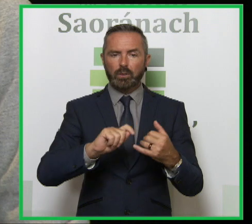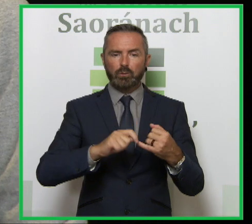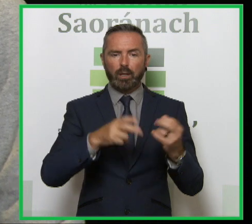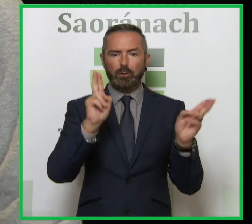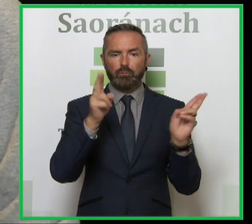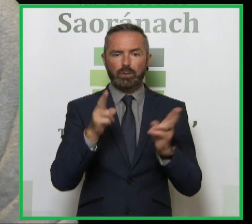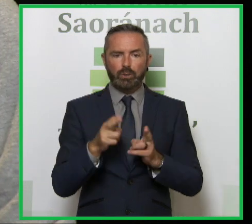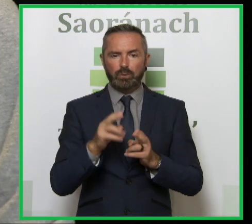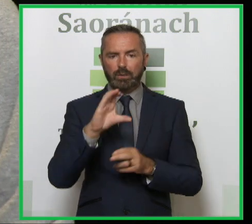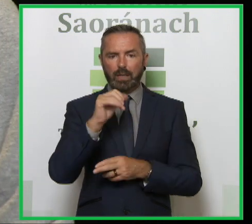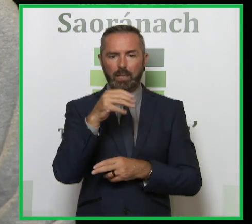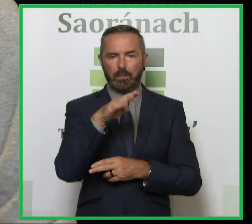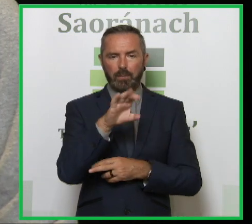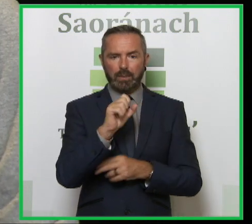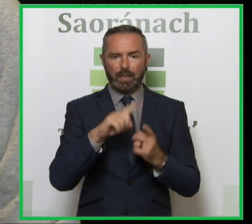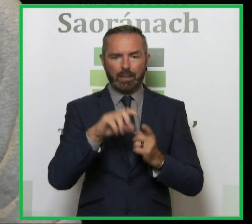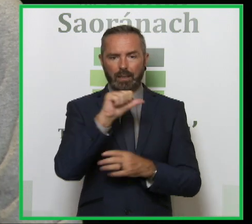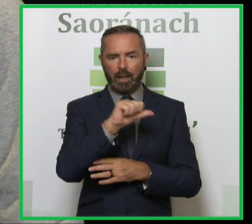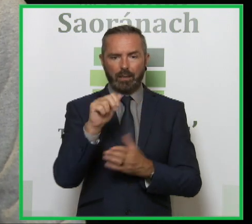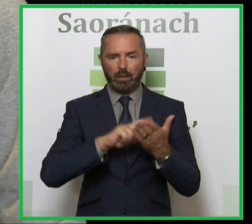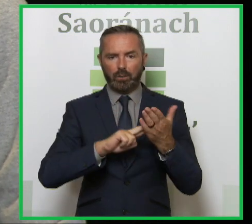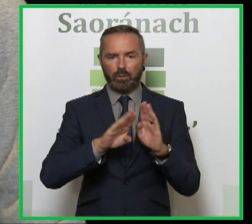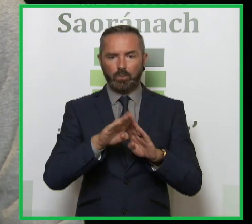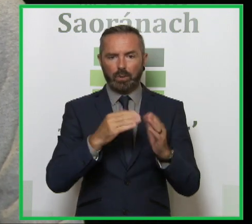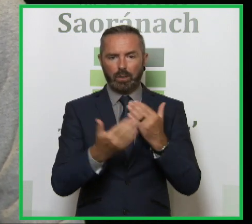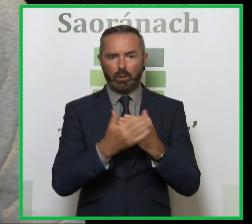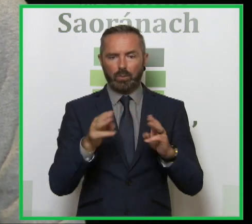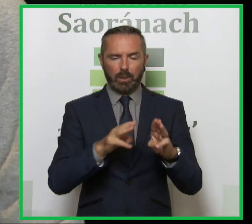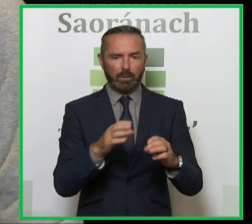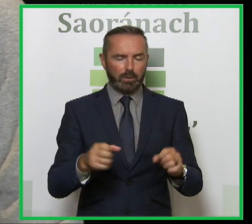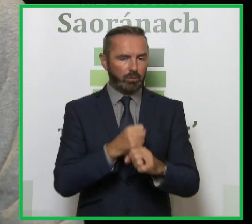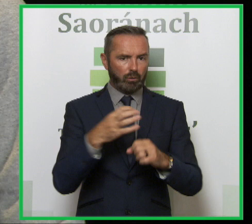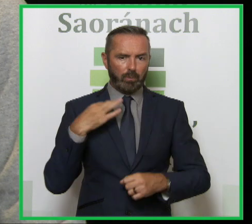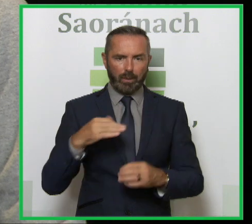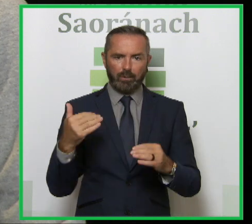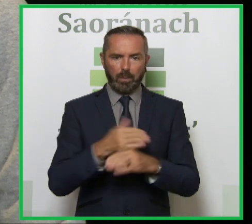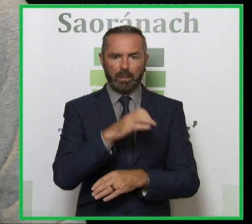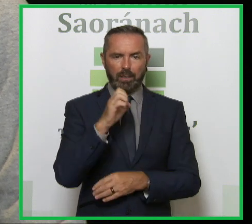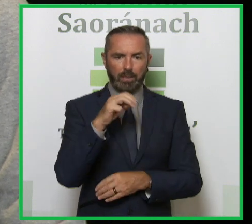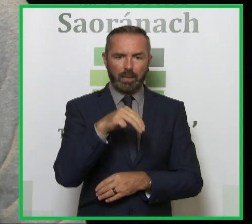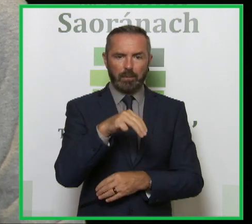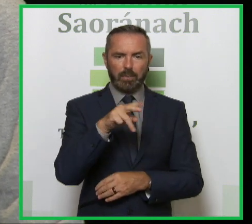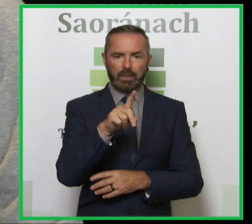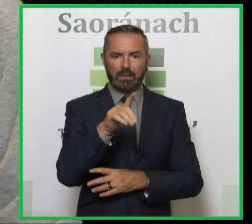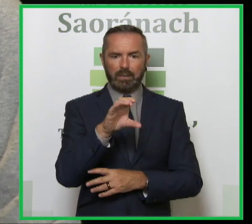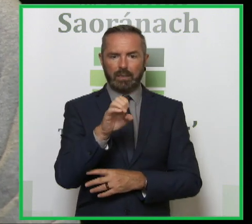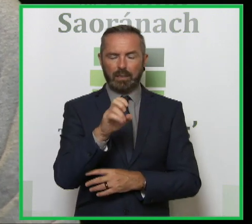significantly reducing cannabis and alcohol use in young people. It's rated beneficial by the MCDA Exchange Registry.